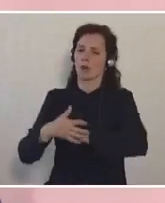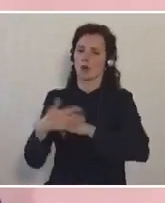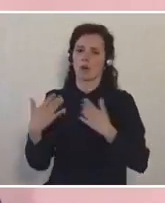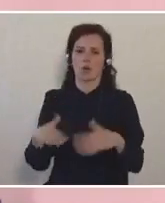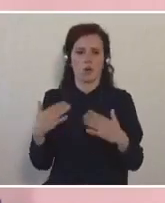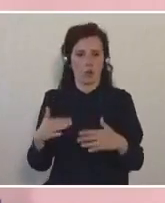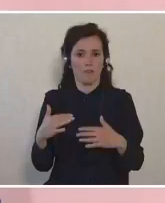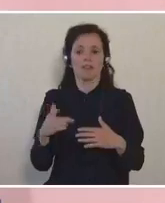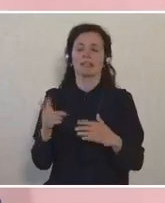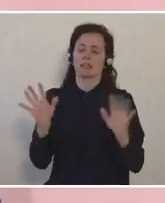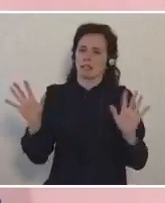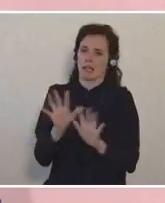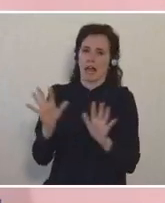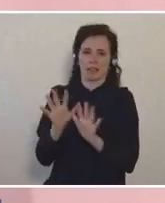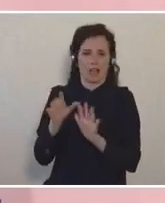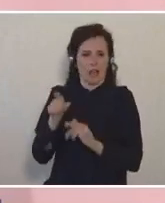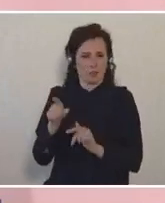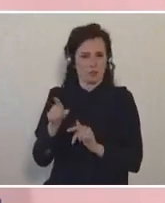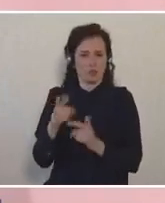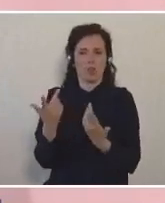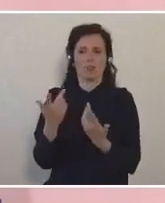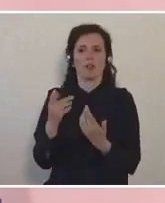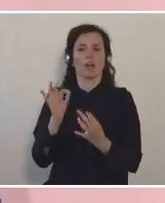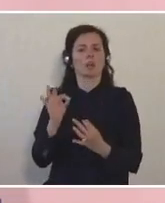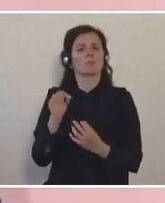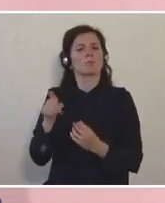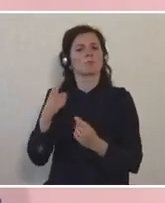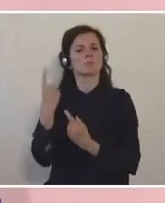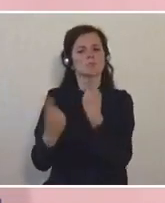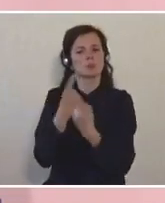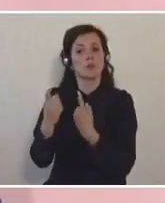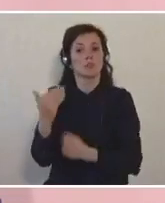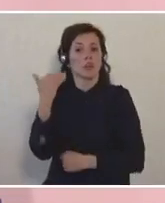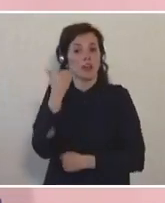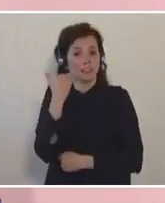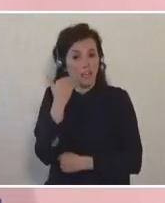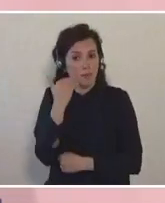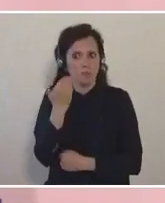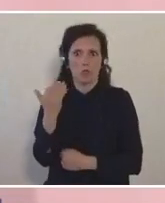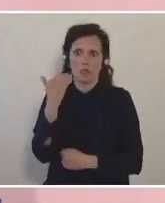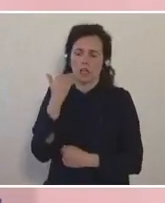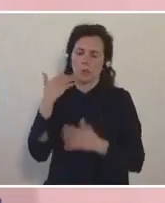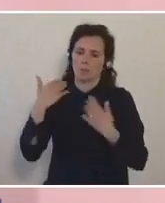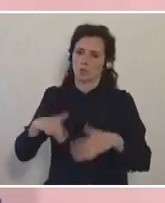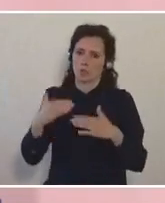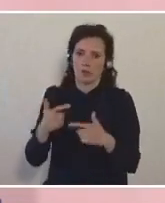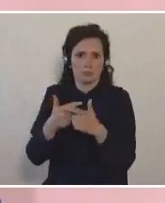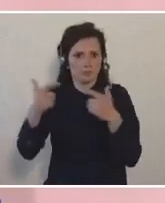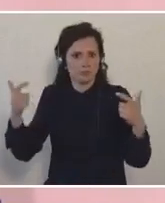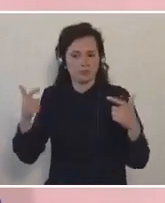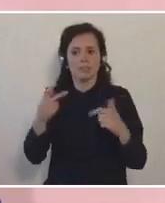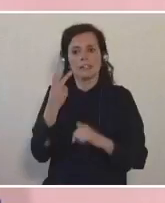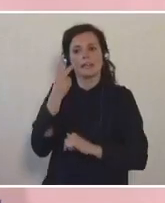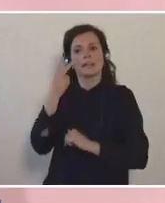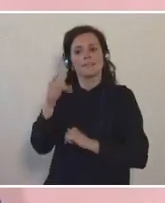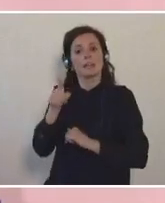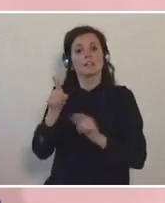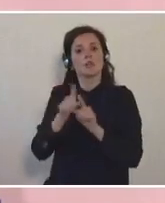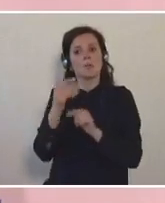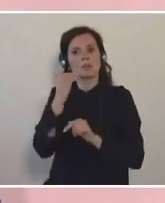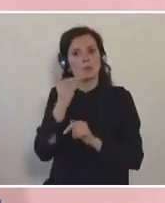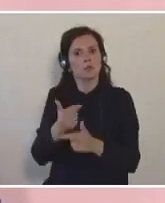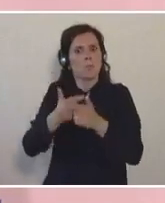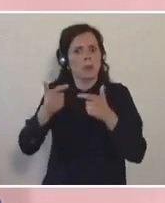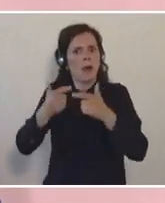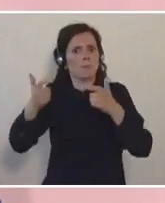looming, because these countries have been hit by the crisis, the economic crisis, because of the